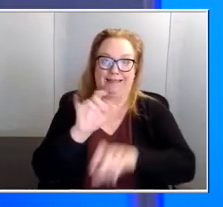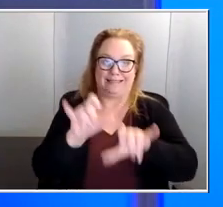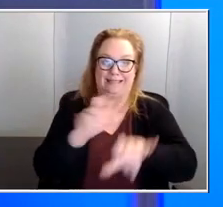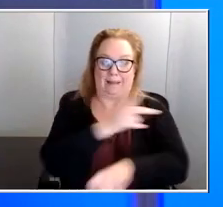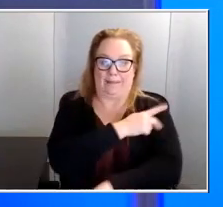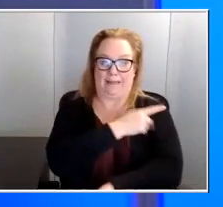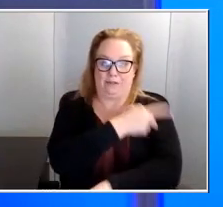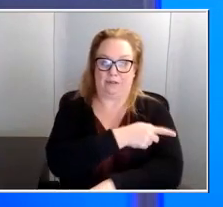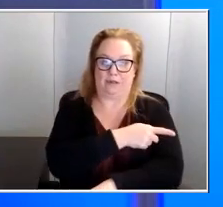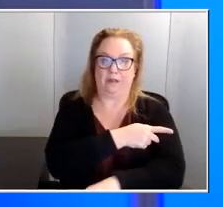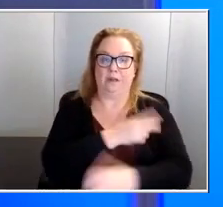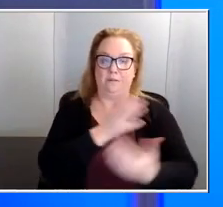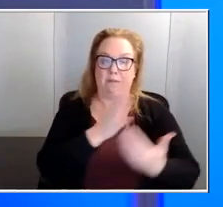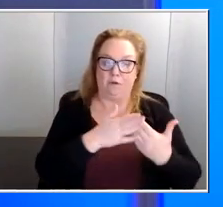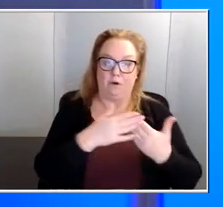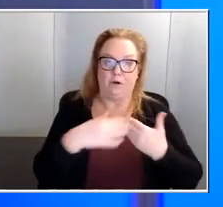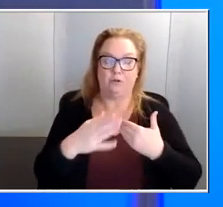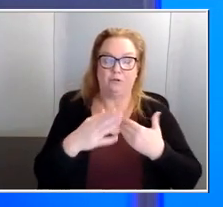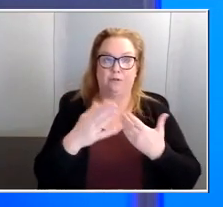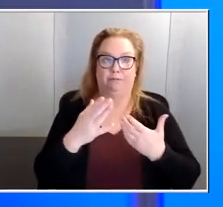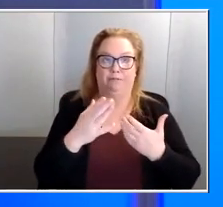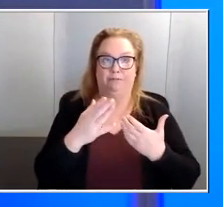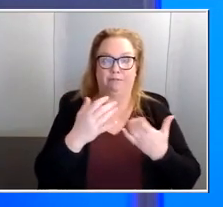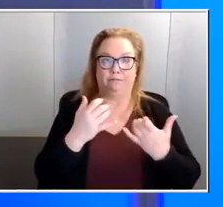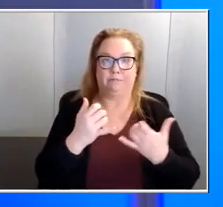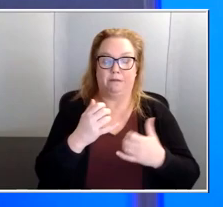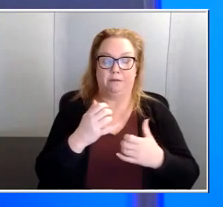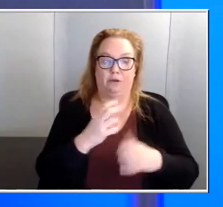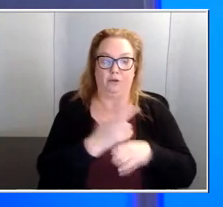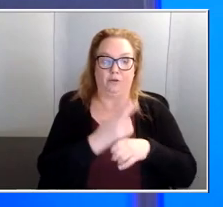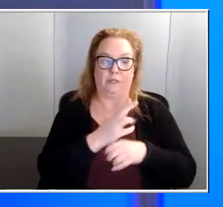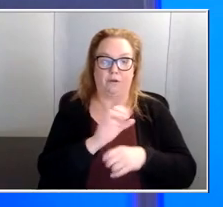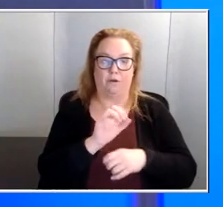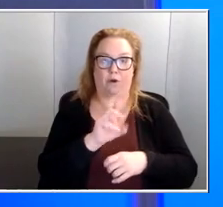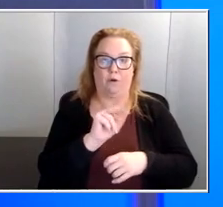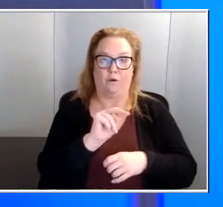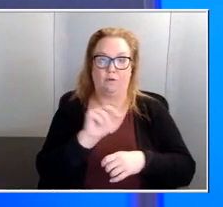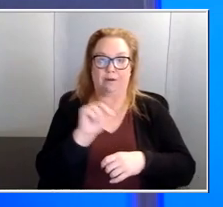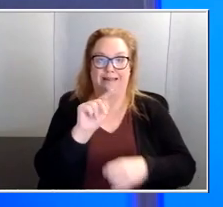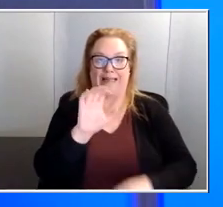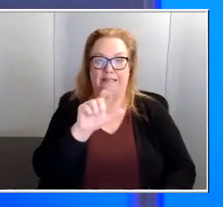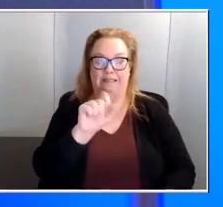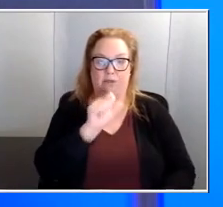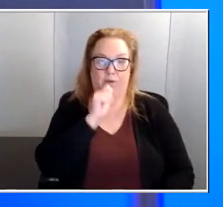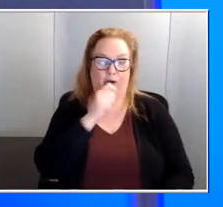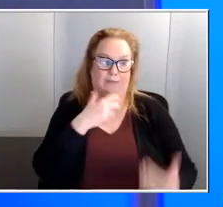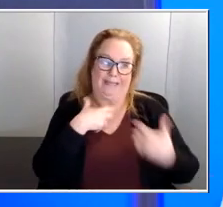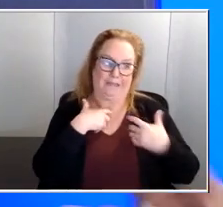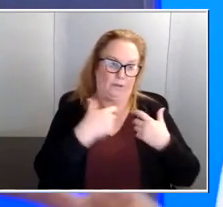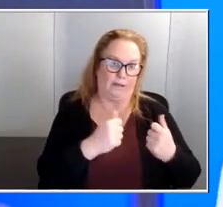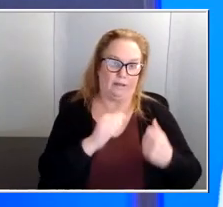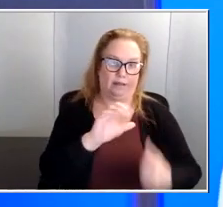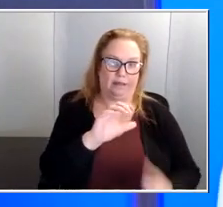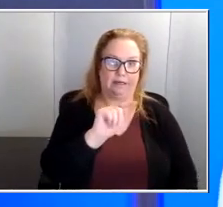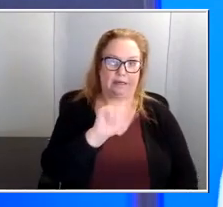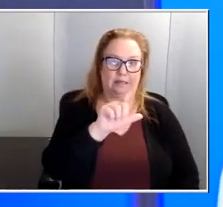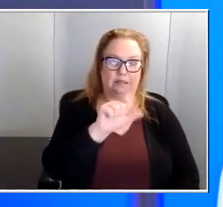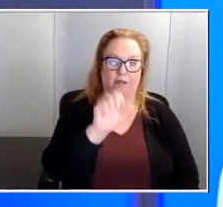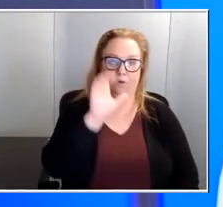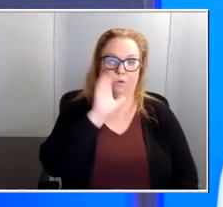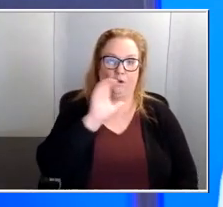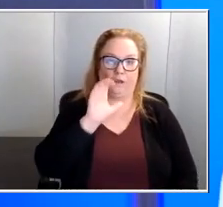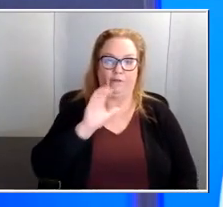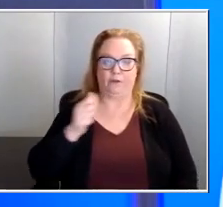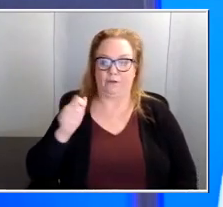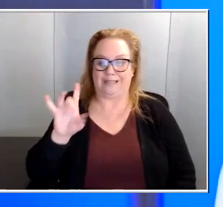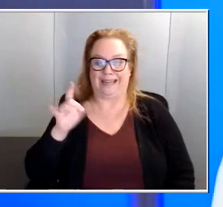But we're moving beyond using the patient's own T cells, as I mentioned earlier, because we don't think that those are the healthiest T cells. We're trying to find those 18-year-old